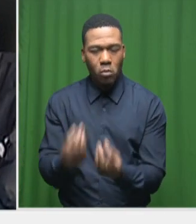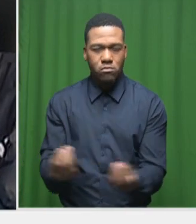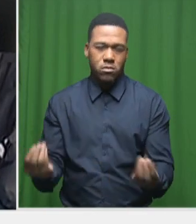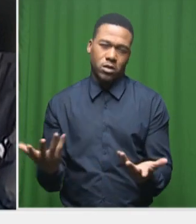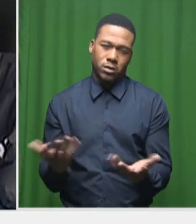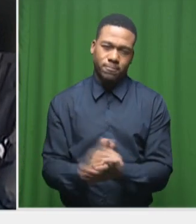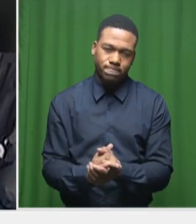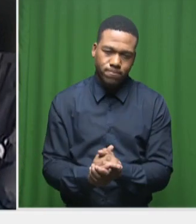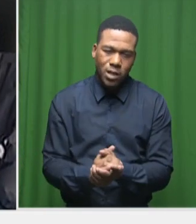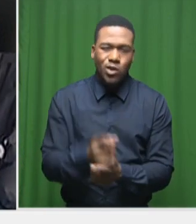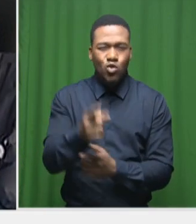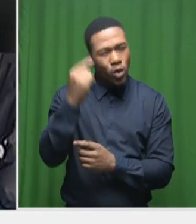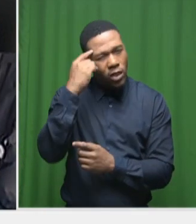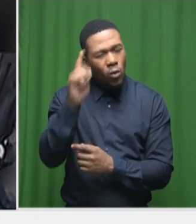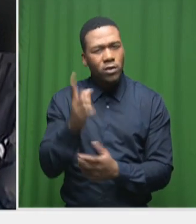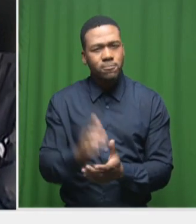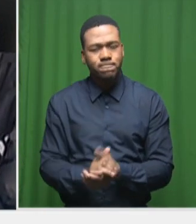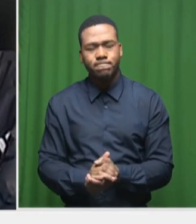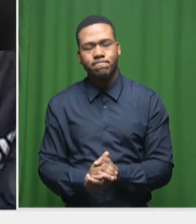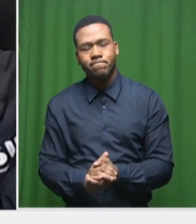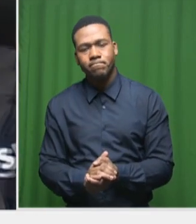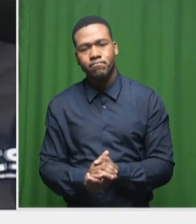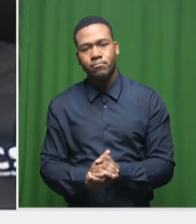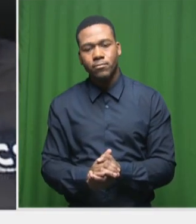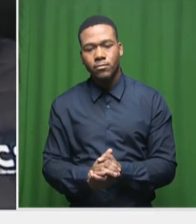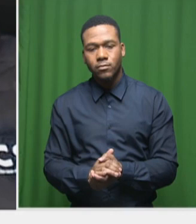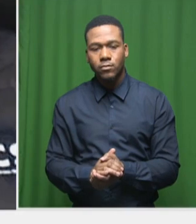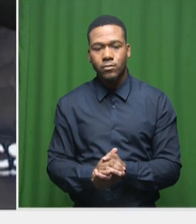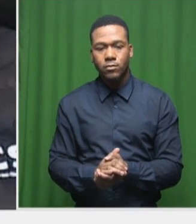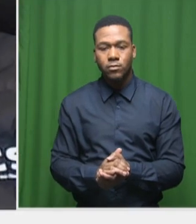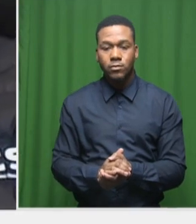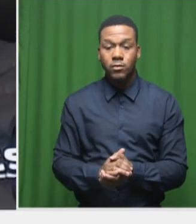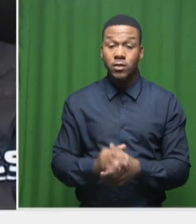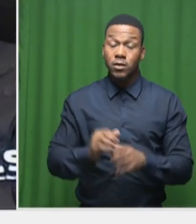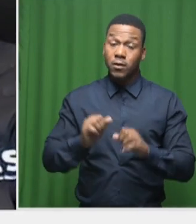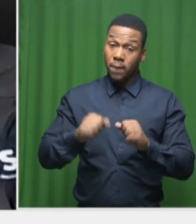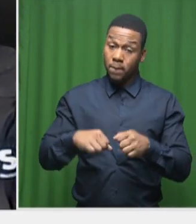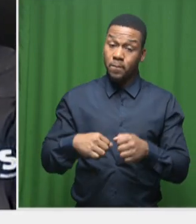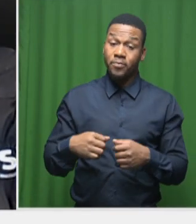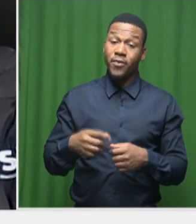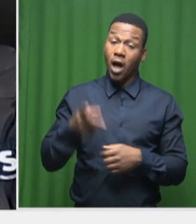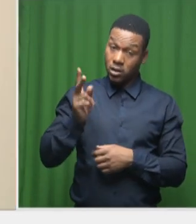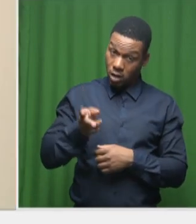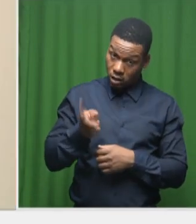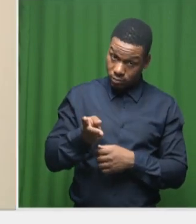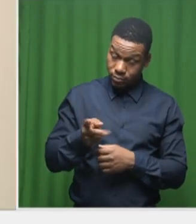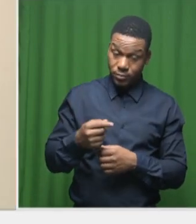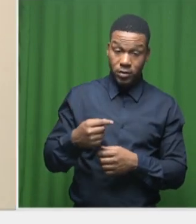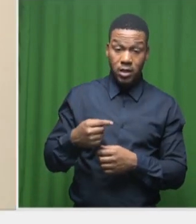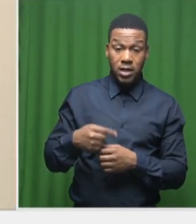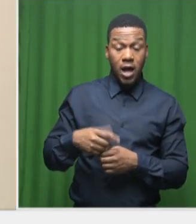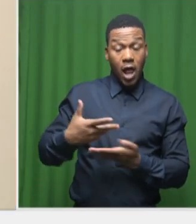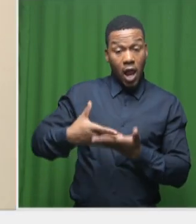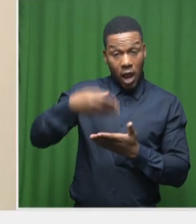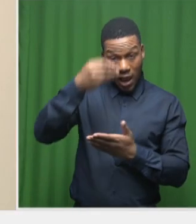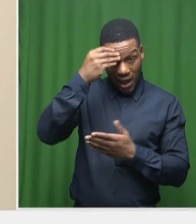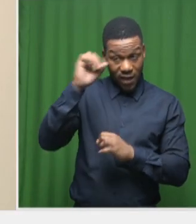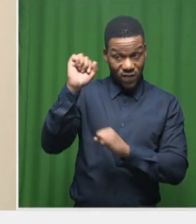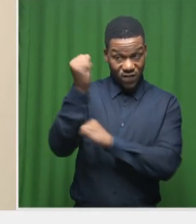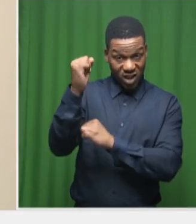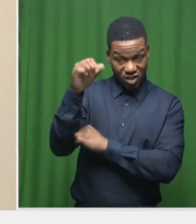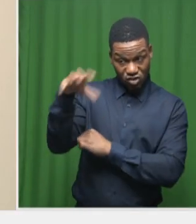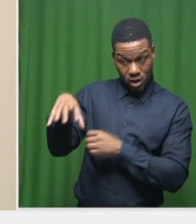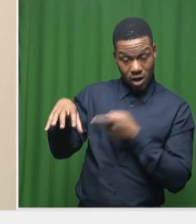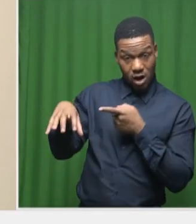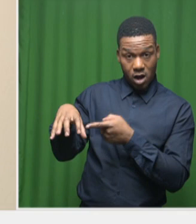and what are your views on this? So I think what we, again, through the Learning Factory, like I said, we're